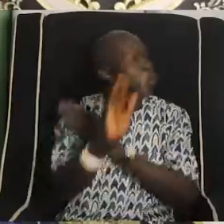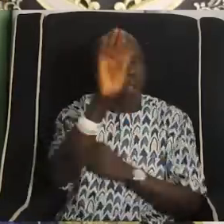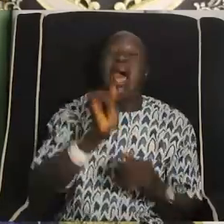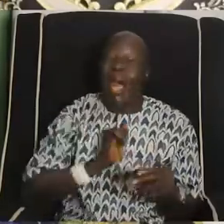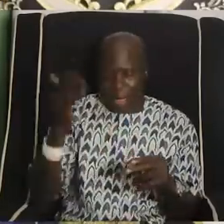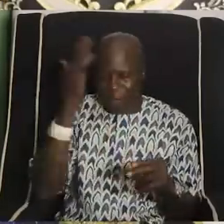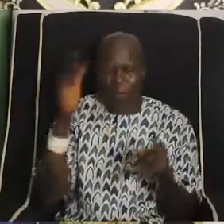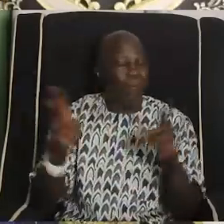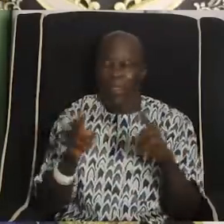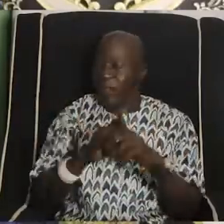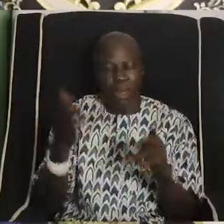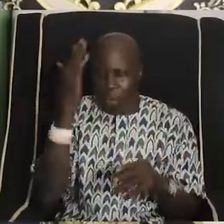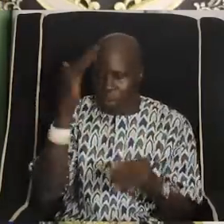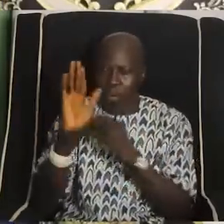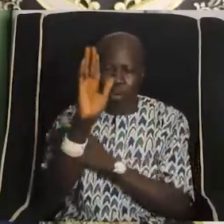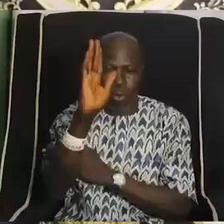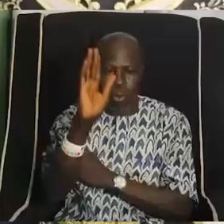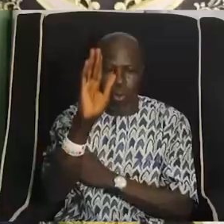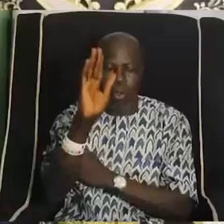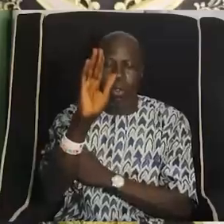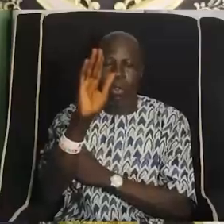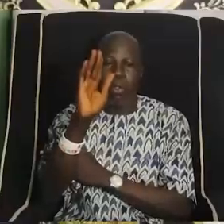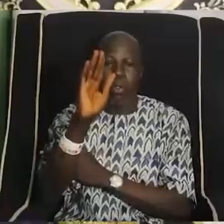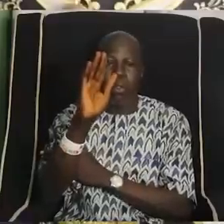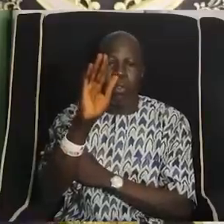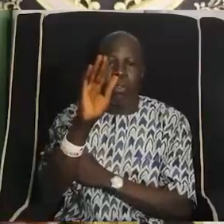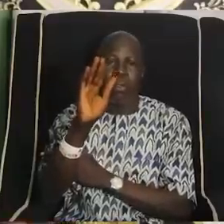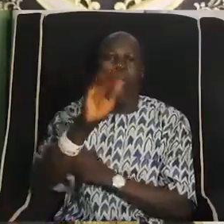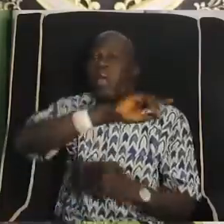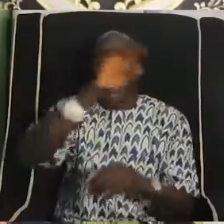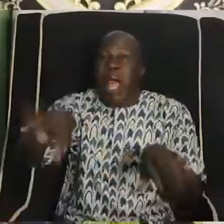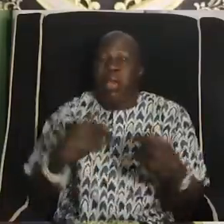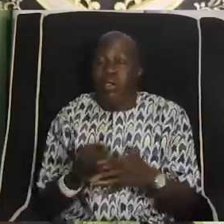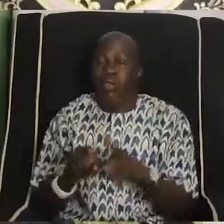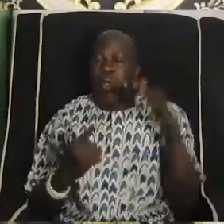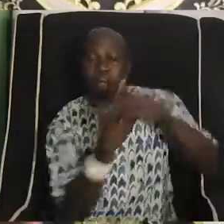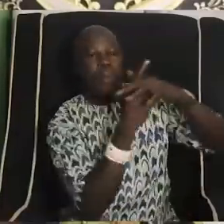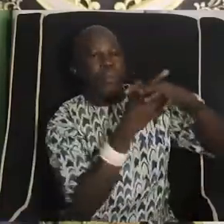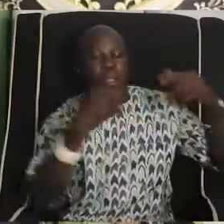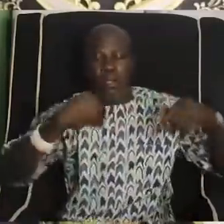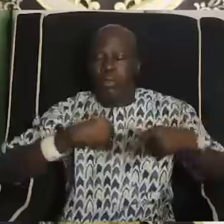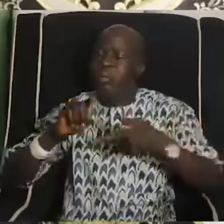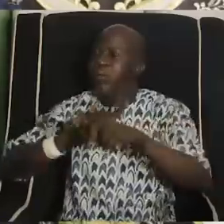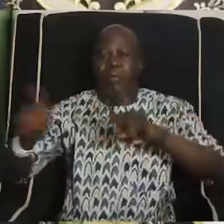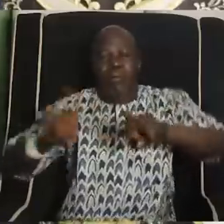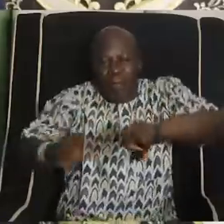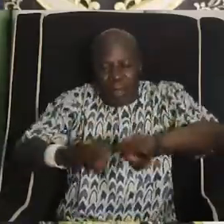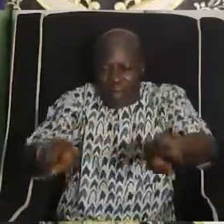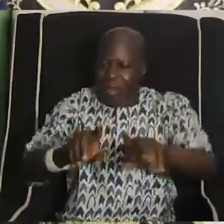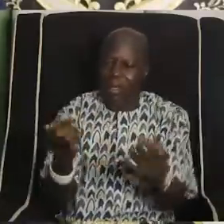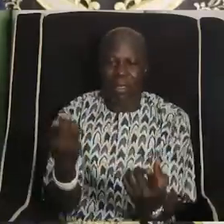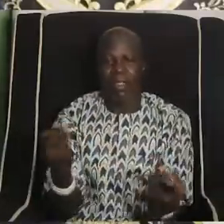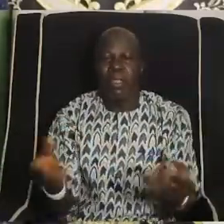God. Mo mo Olorun. I acknowledge God. Bo se para han mi, o da yato. How he appeared to me is very different. O si temi o le